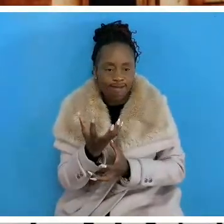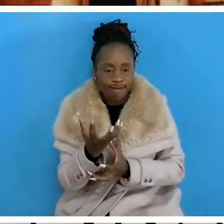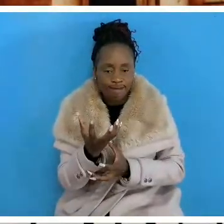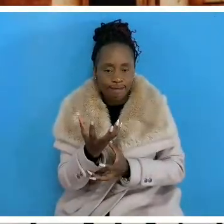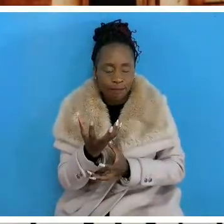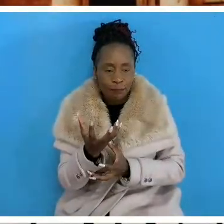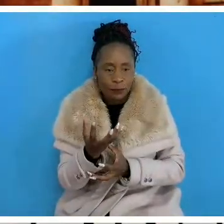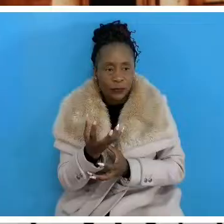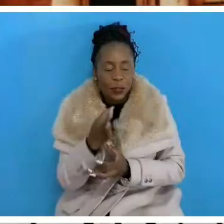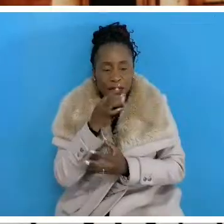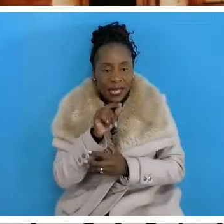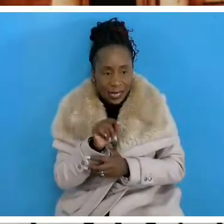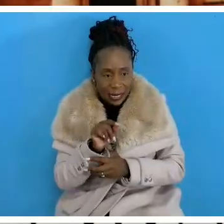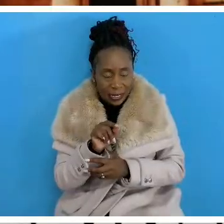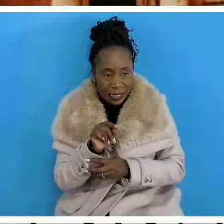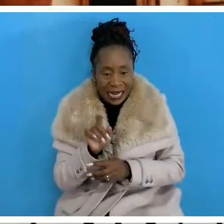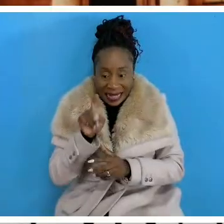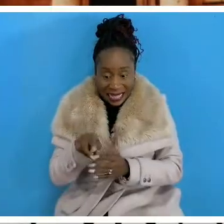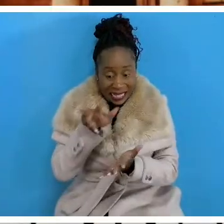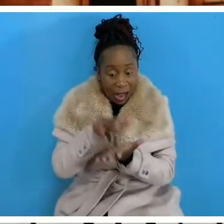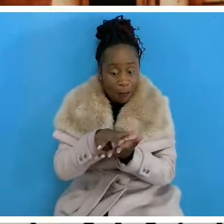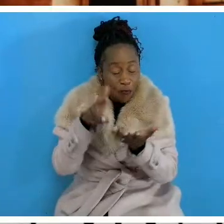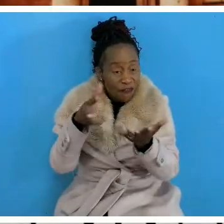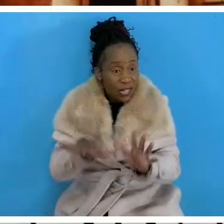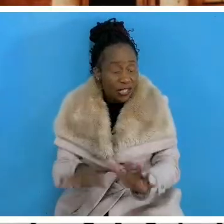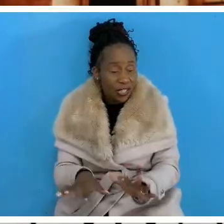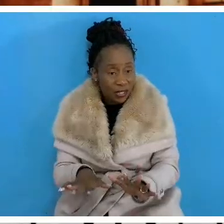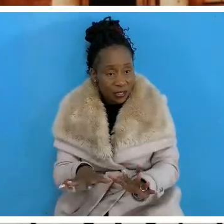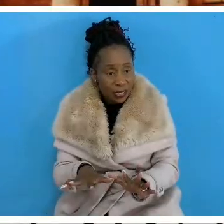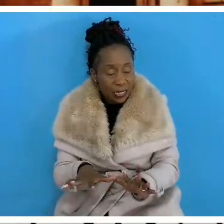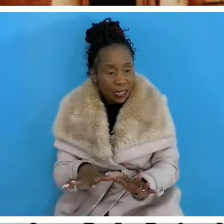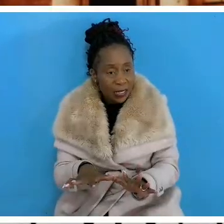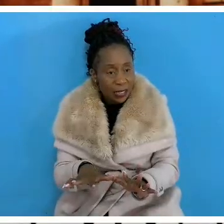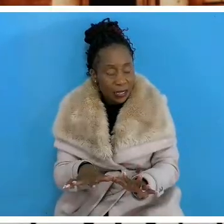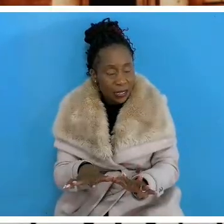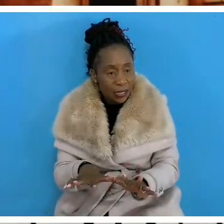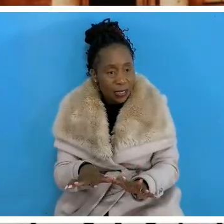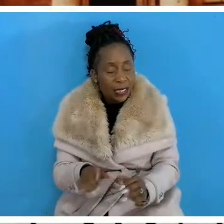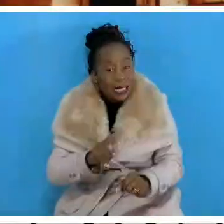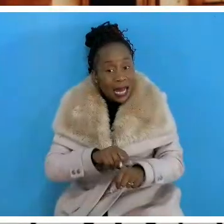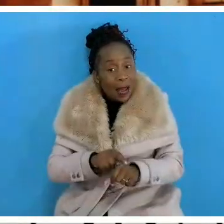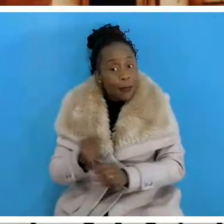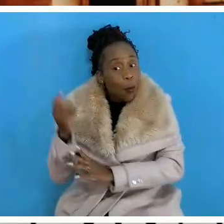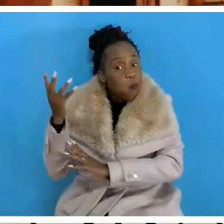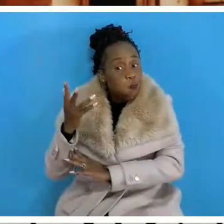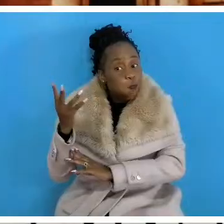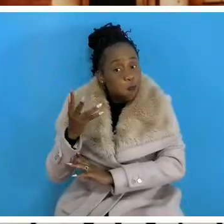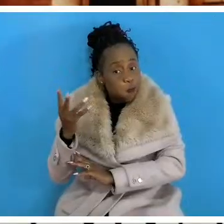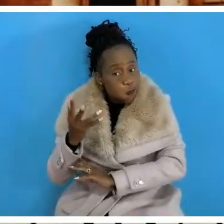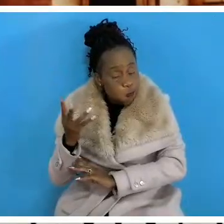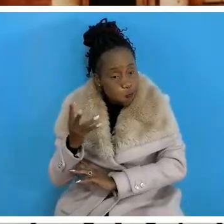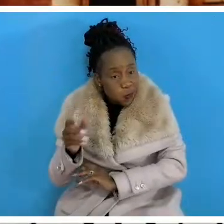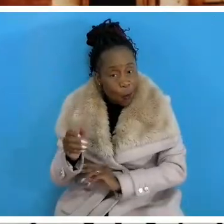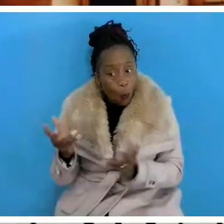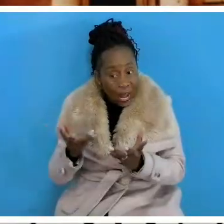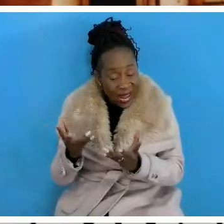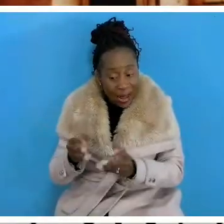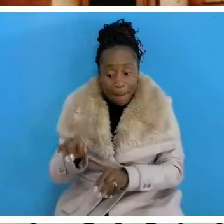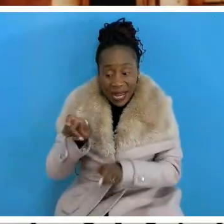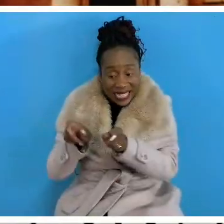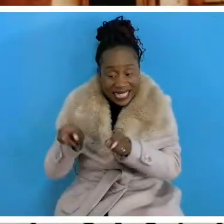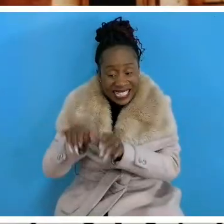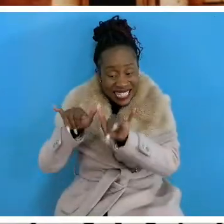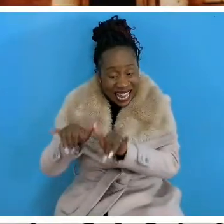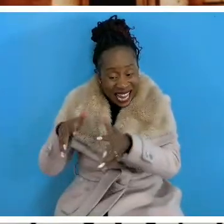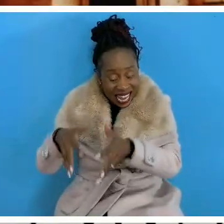them, because that is what was approved, but as you present to Eldorado Park